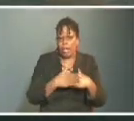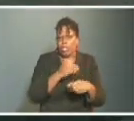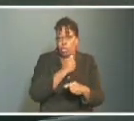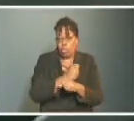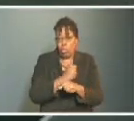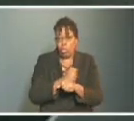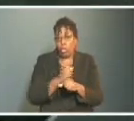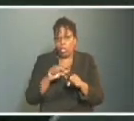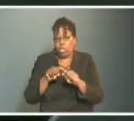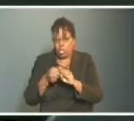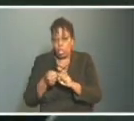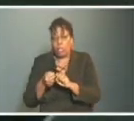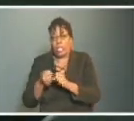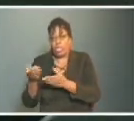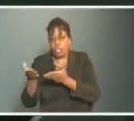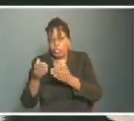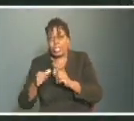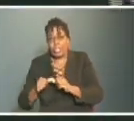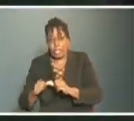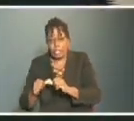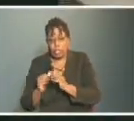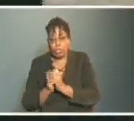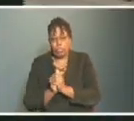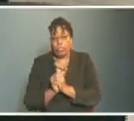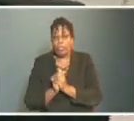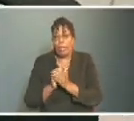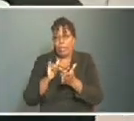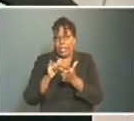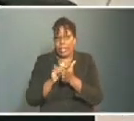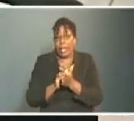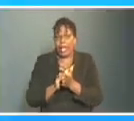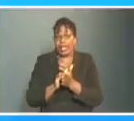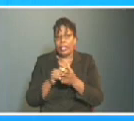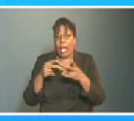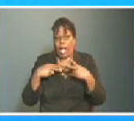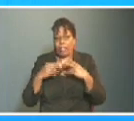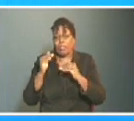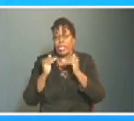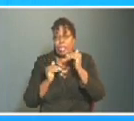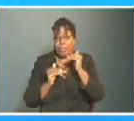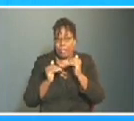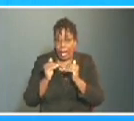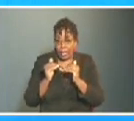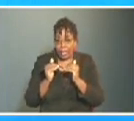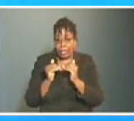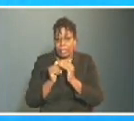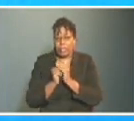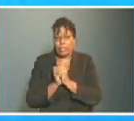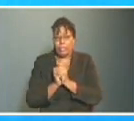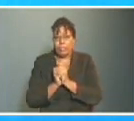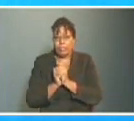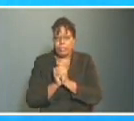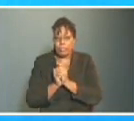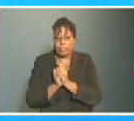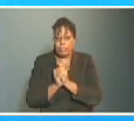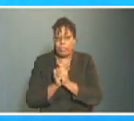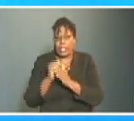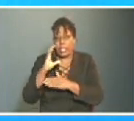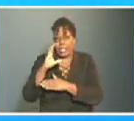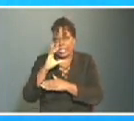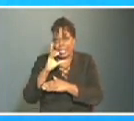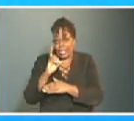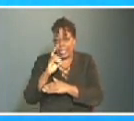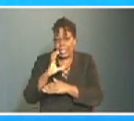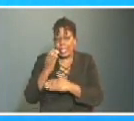that essential services can continue. But that has to be balanced based on scientific data. And the CDC did come